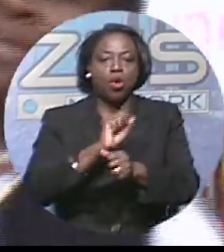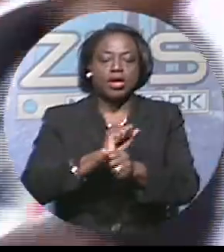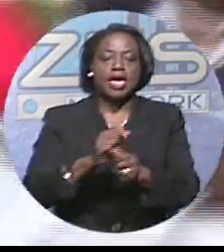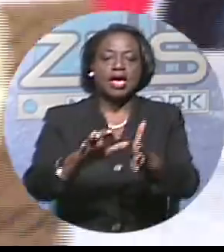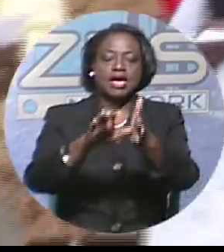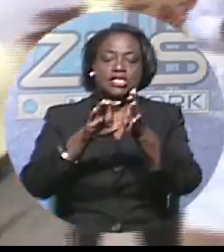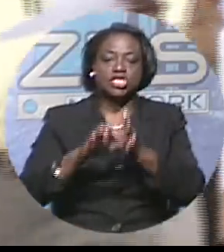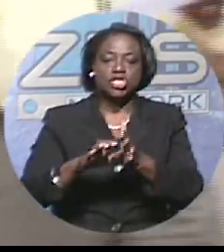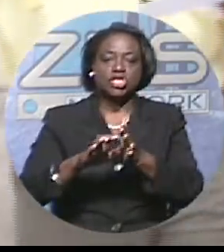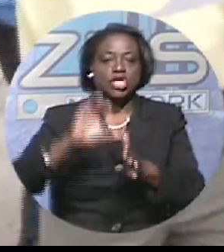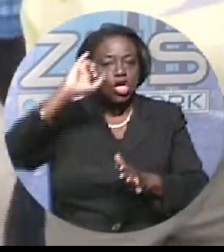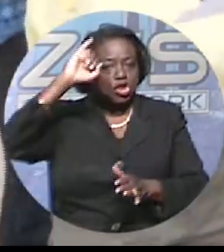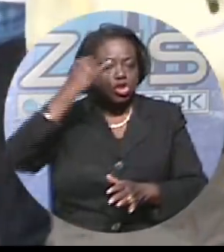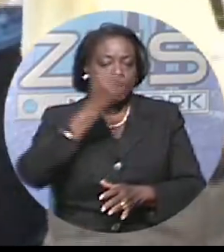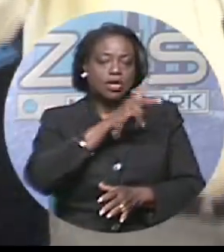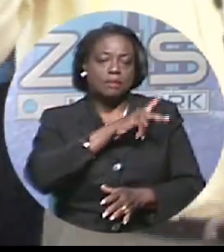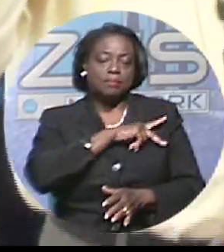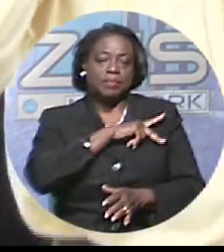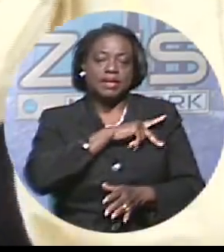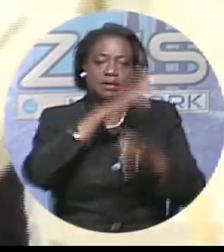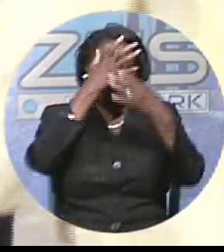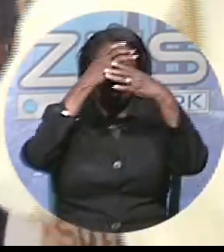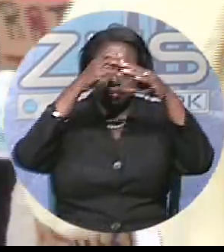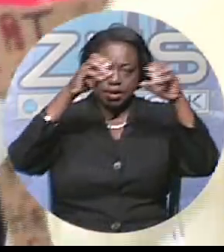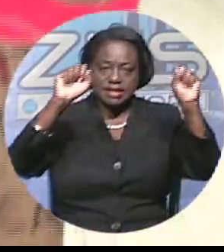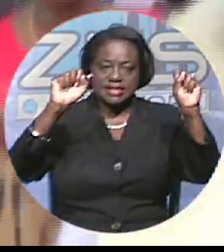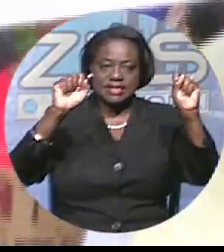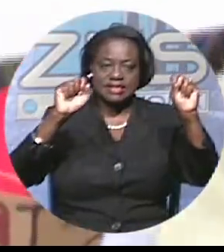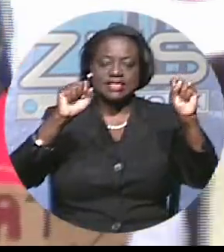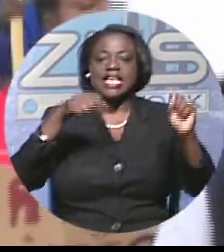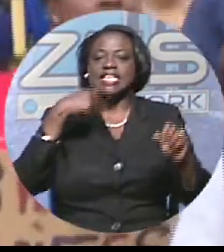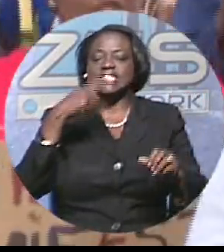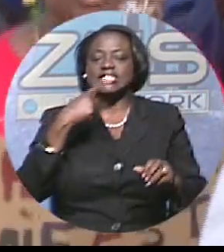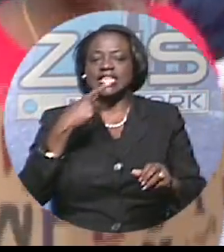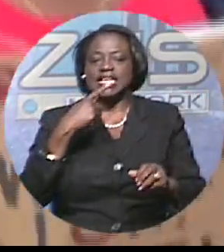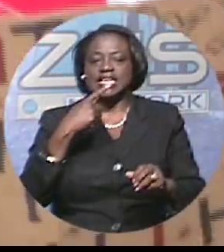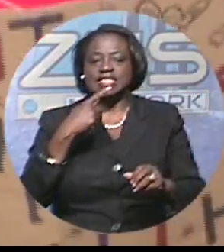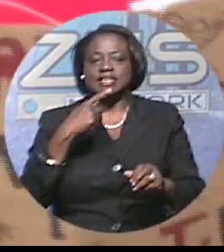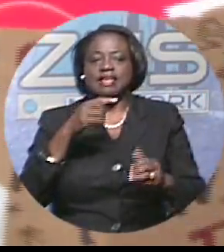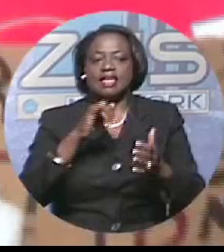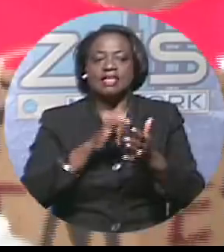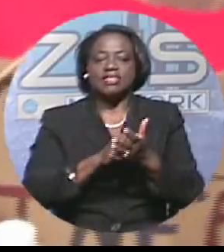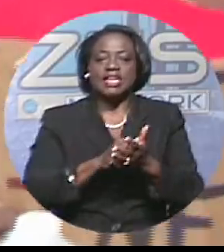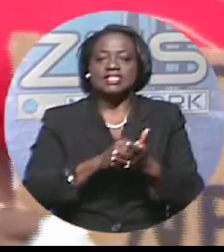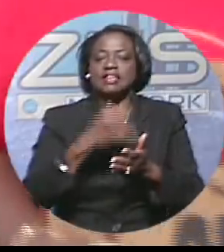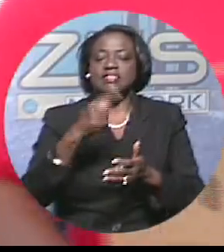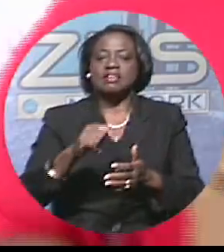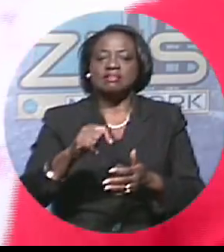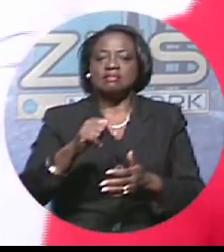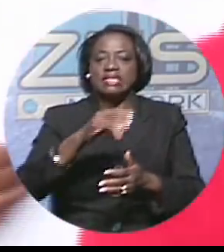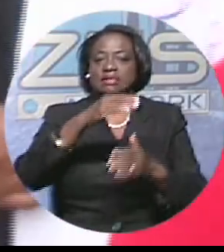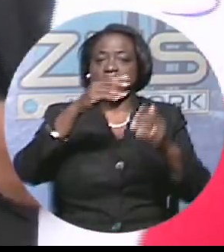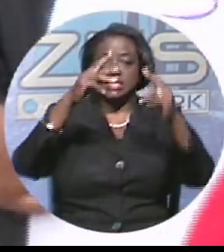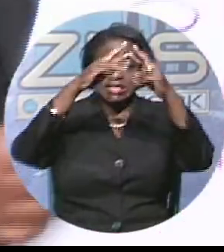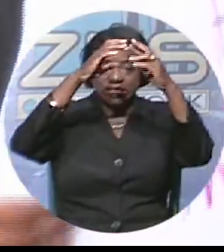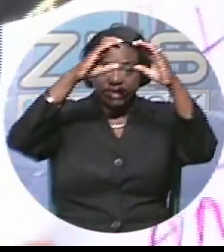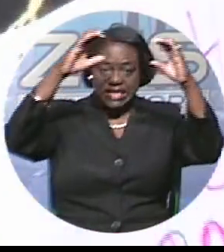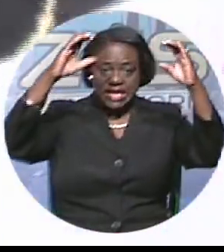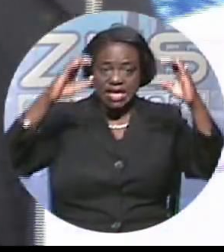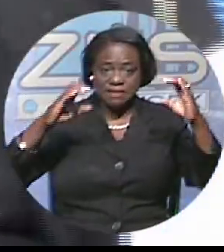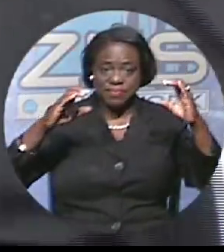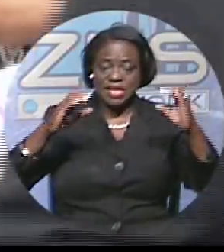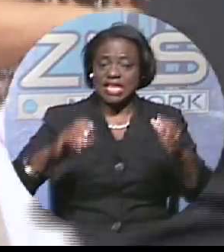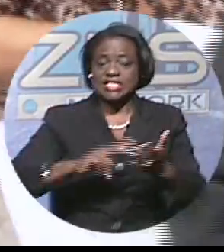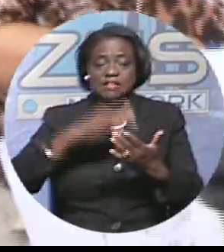Union President John Pinder, the employees protested for a second time this month. They say the ceiling is still falling, rodents have